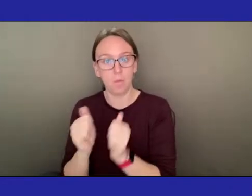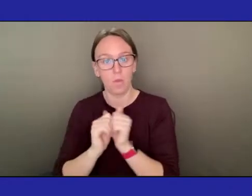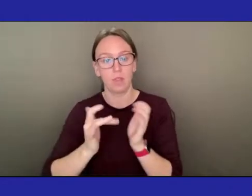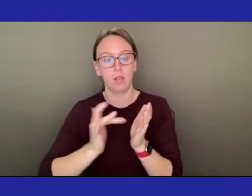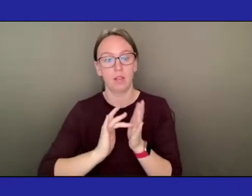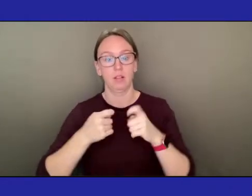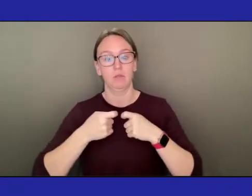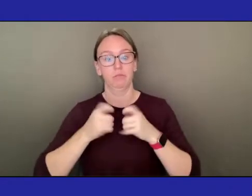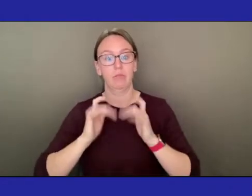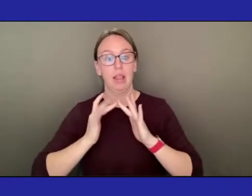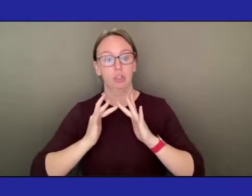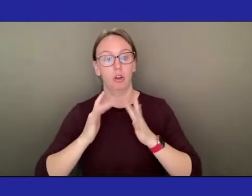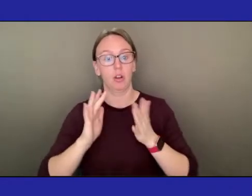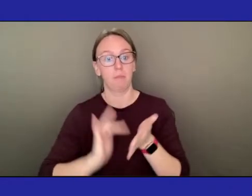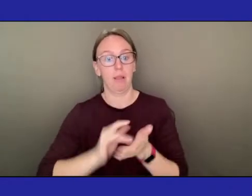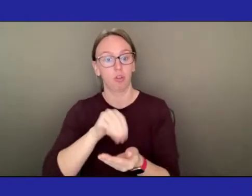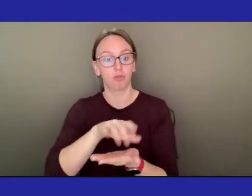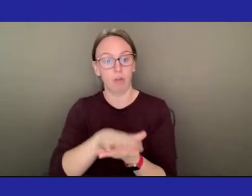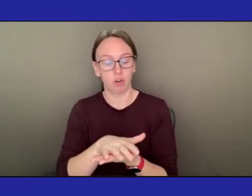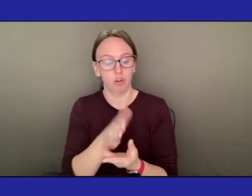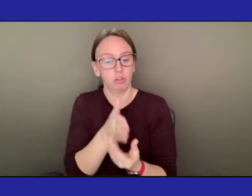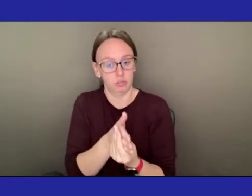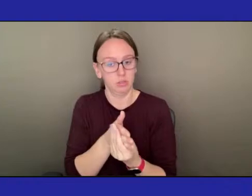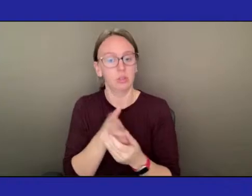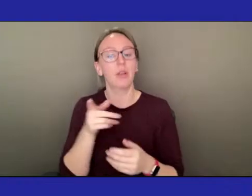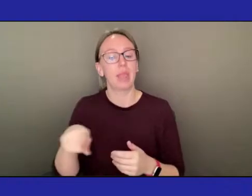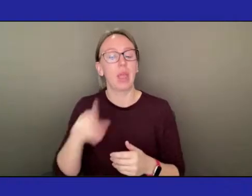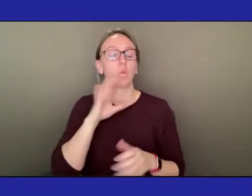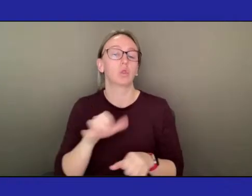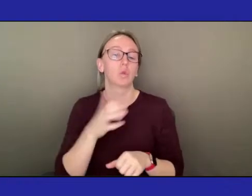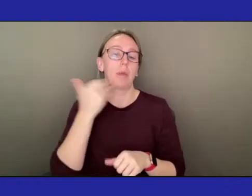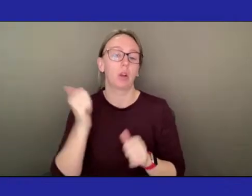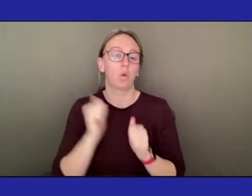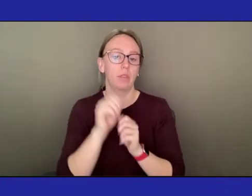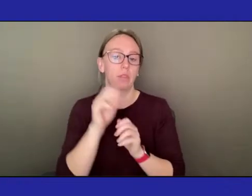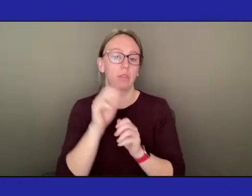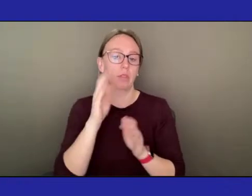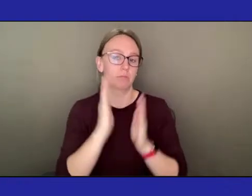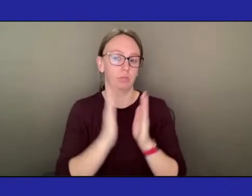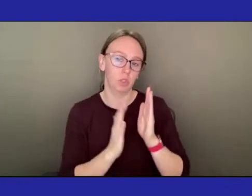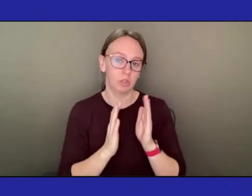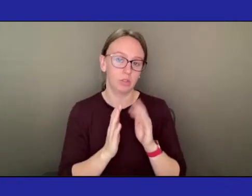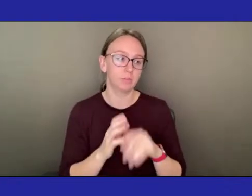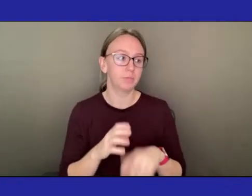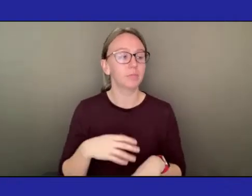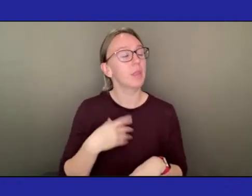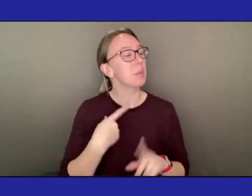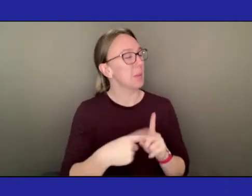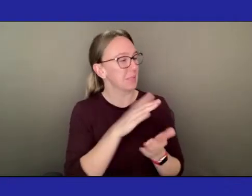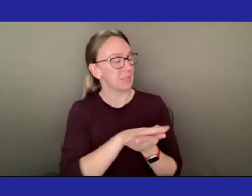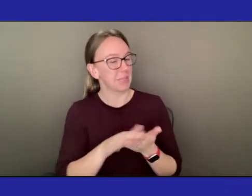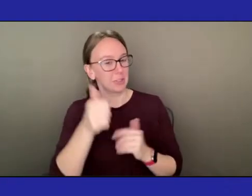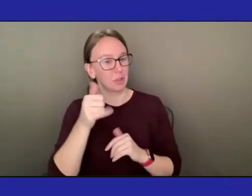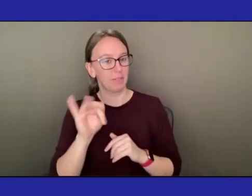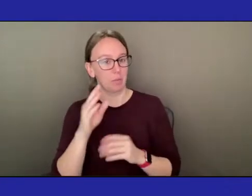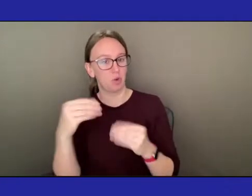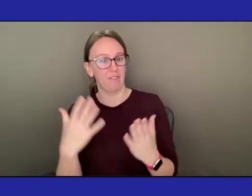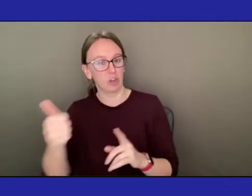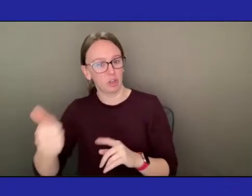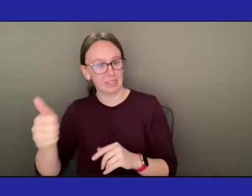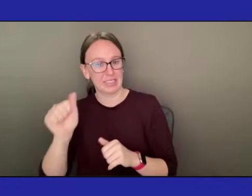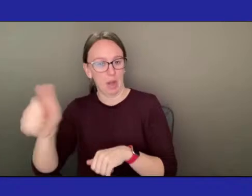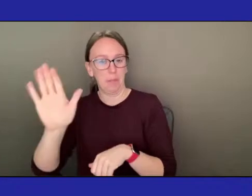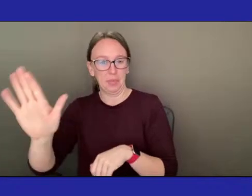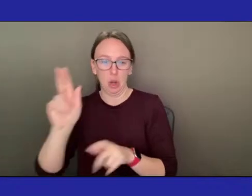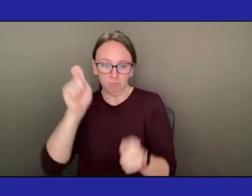offering. And it's so much easier if the provider sets up their own personalization of things that they frequently use, that makes it easier for